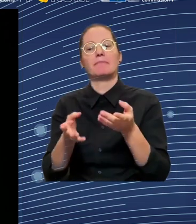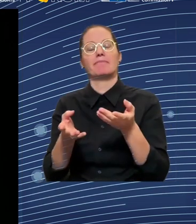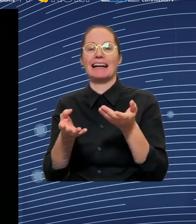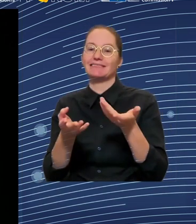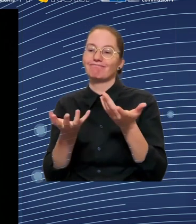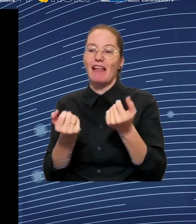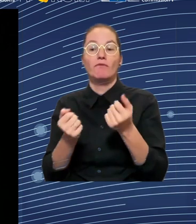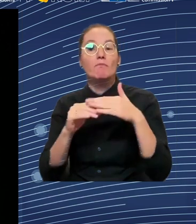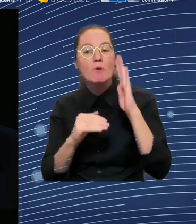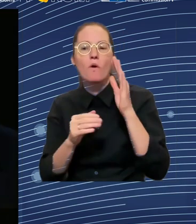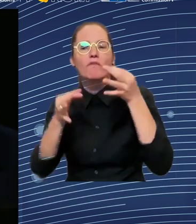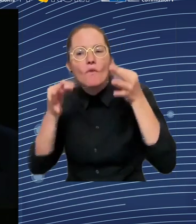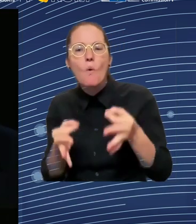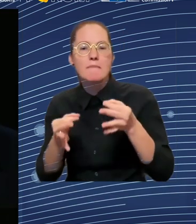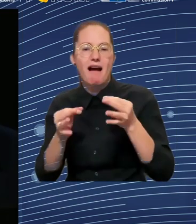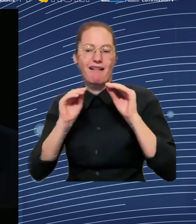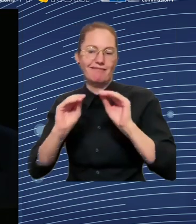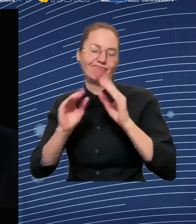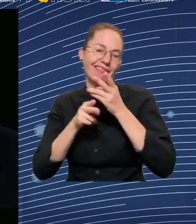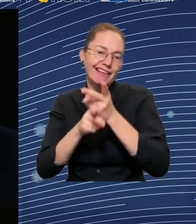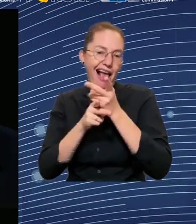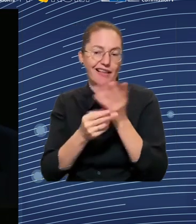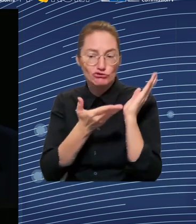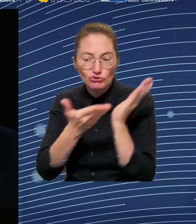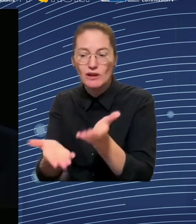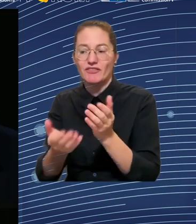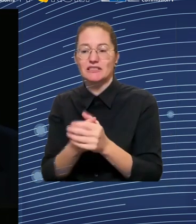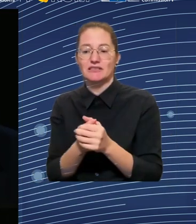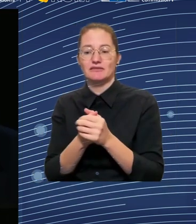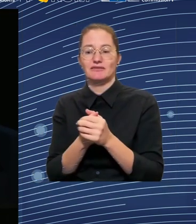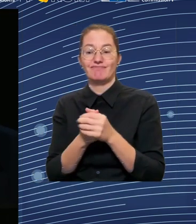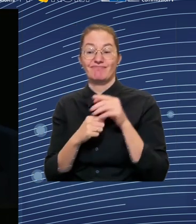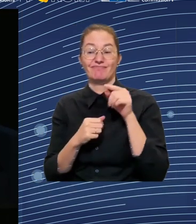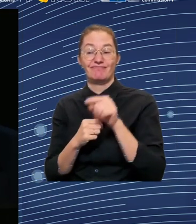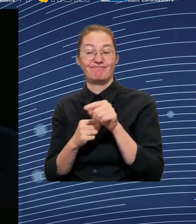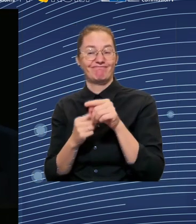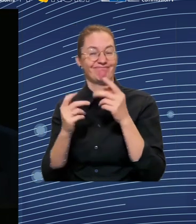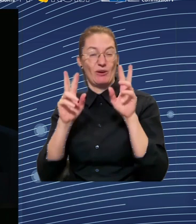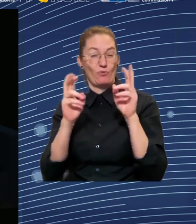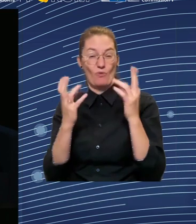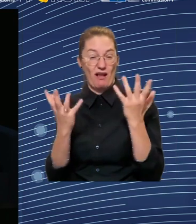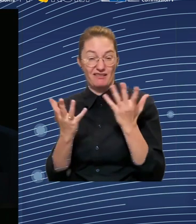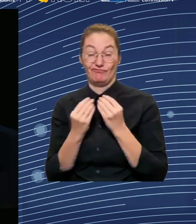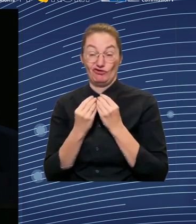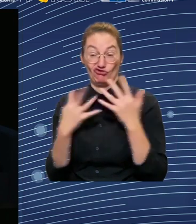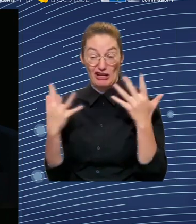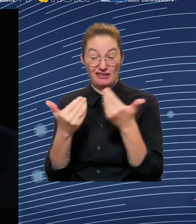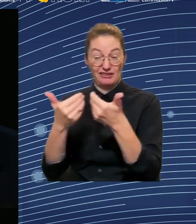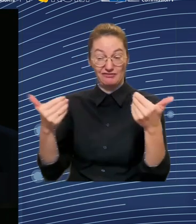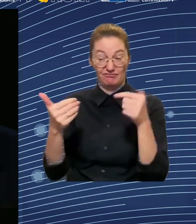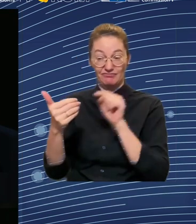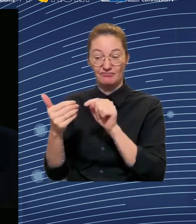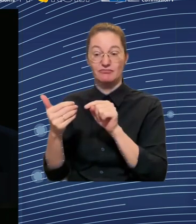coin. And when we speak about gender segregation and education, obviously stereotypes comes into